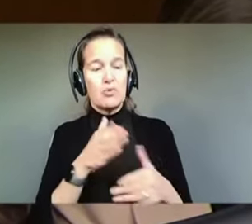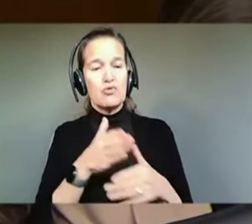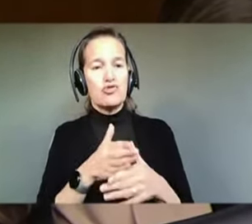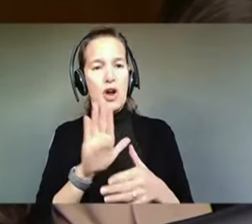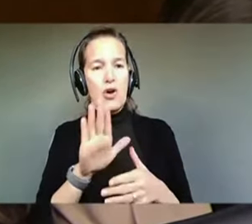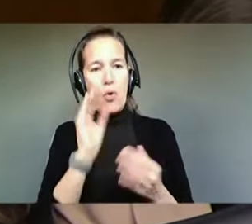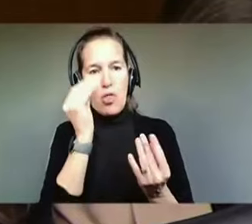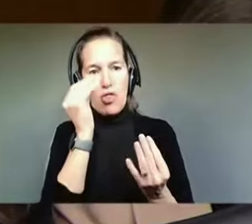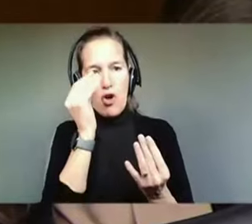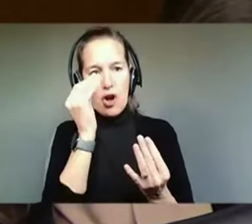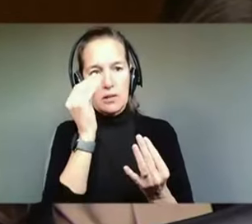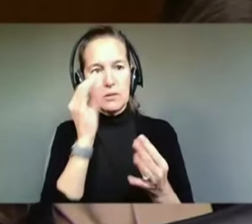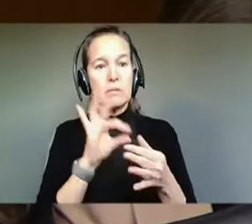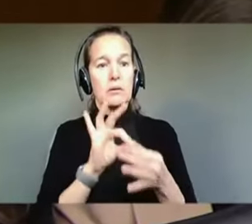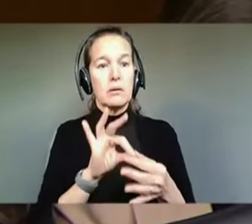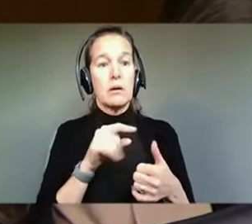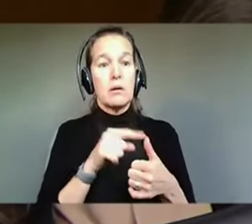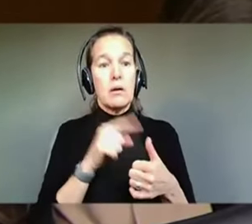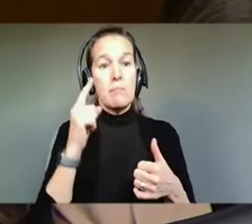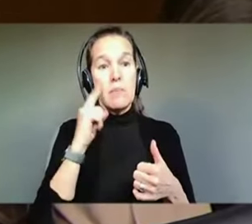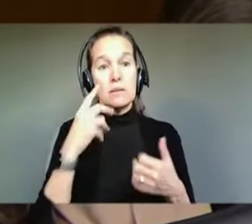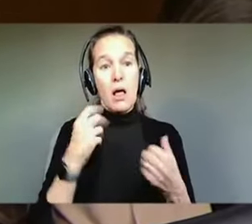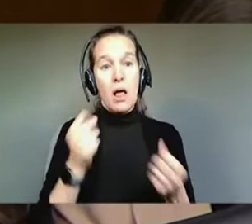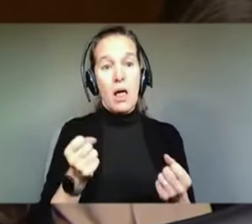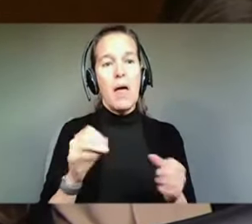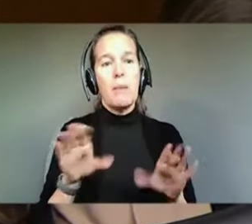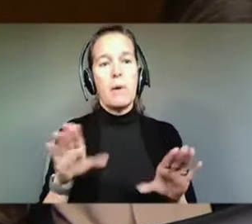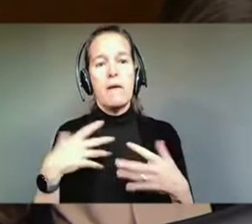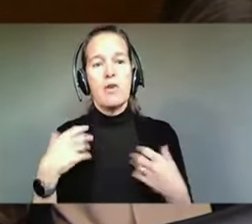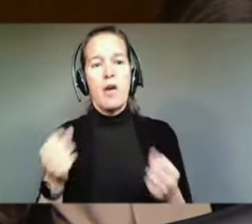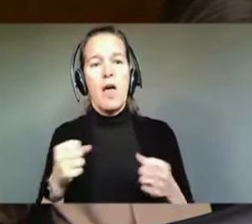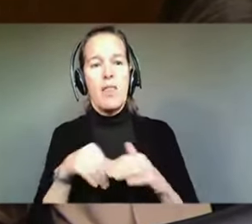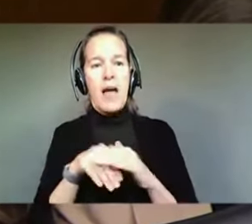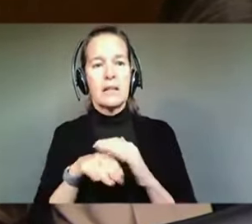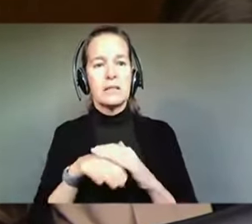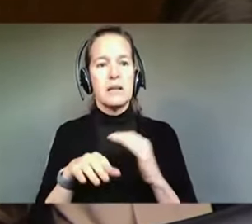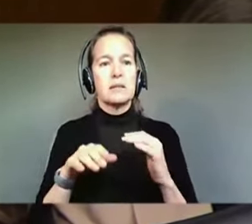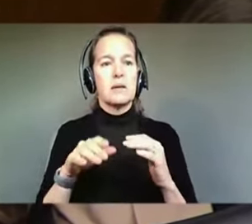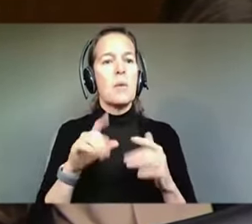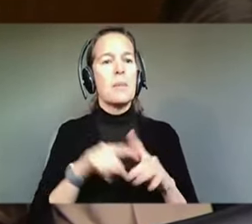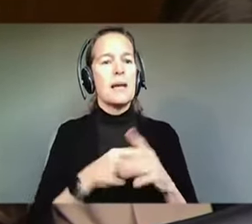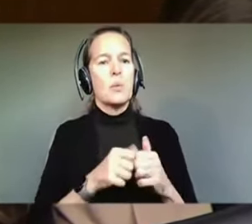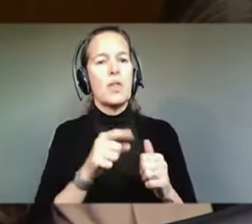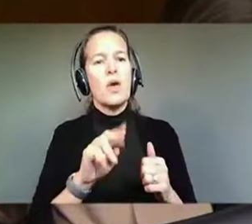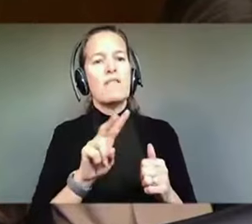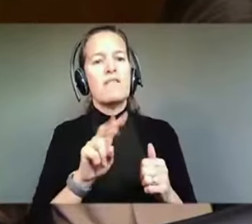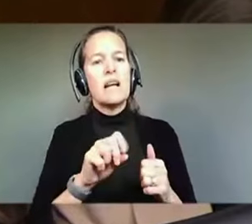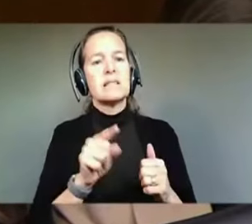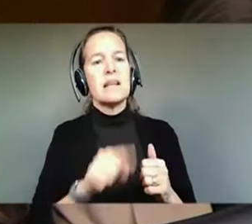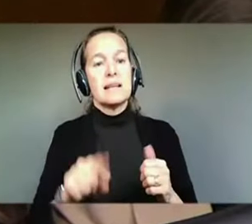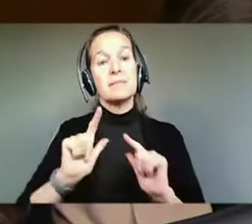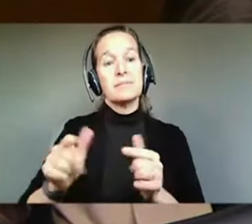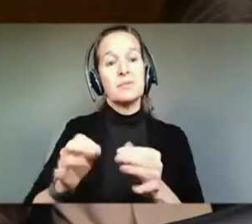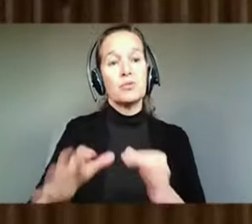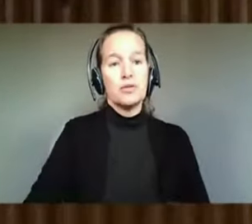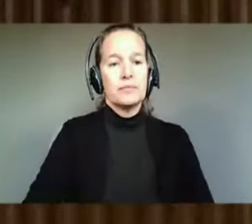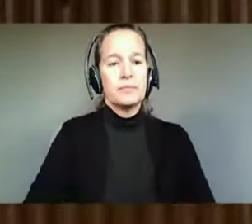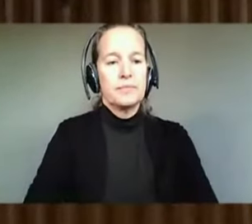on mental health and behavioral health access. We'll begin with you, Ms. Vasquez. Yes, thank you.